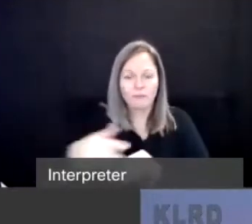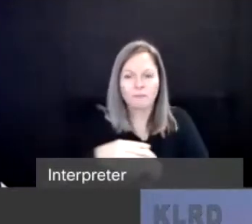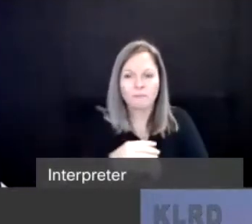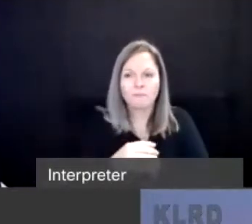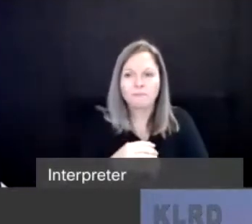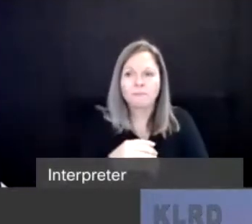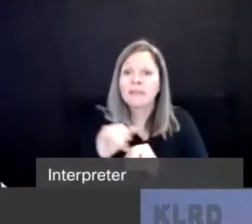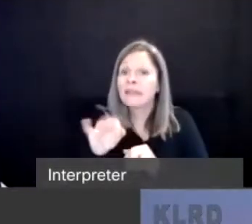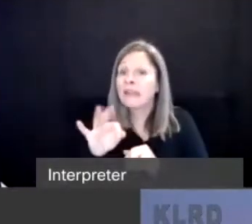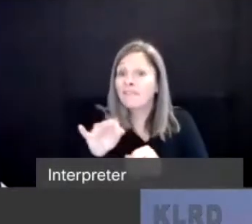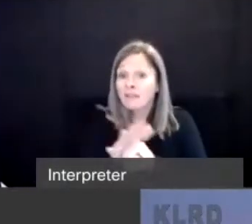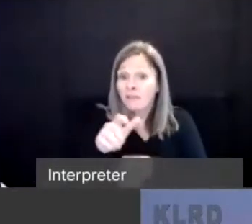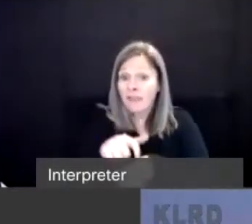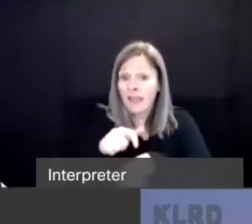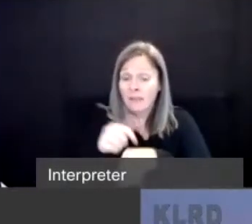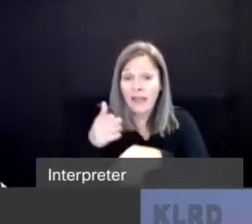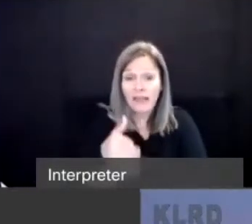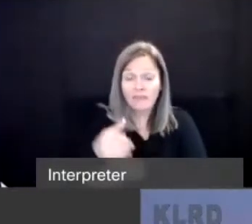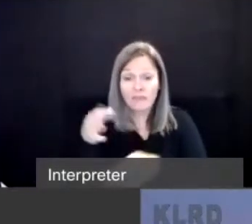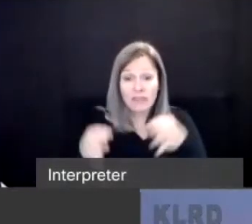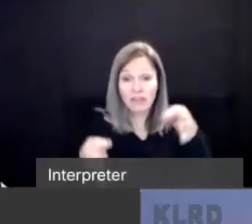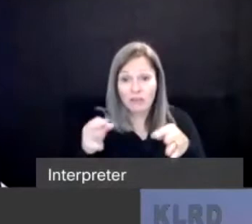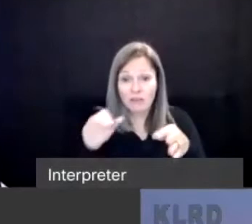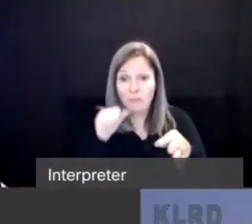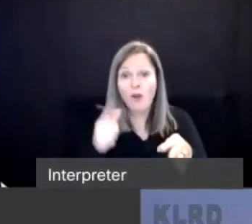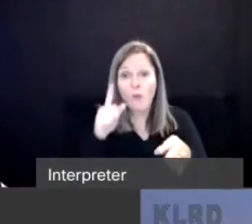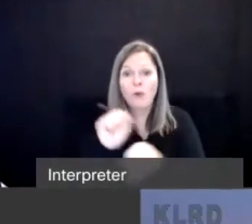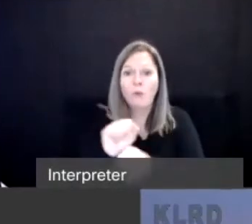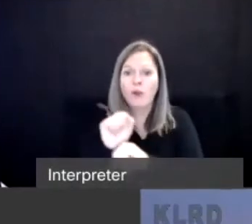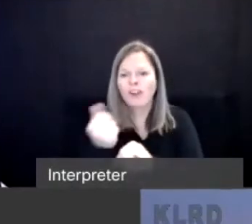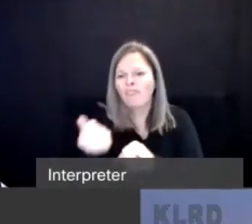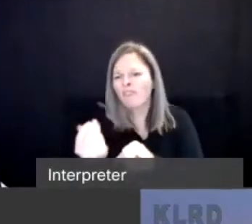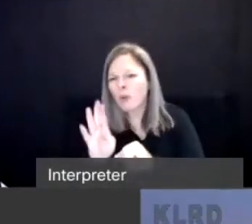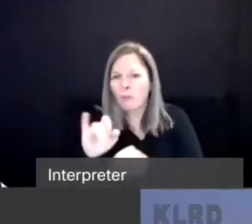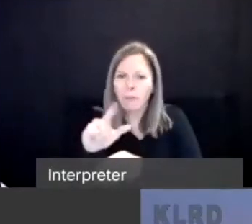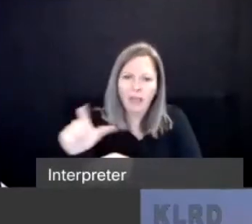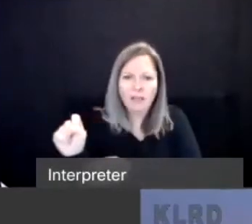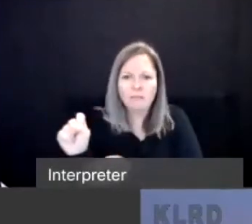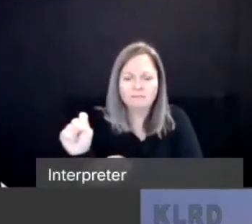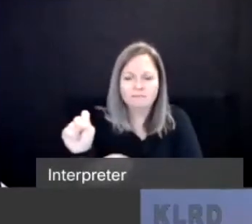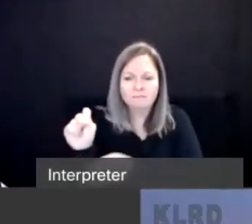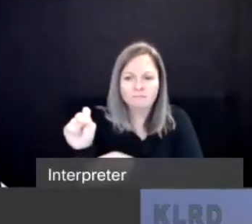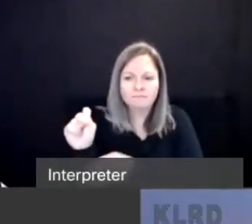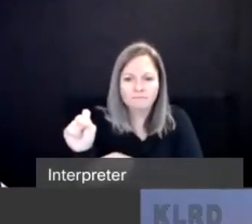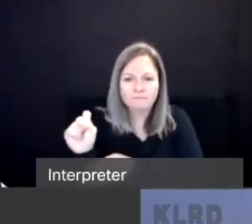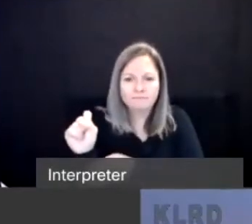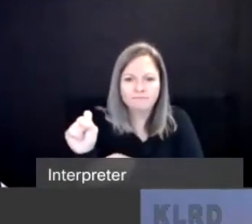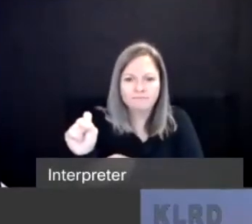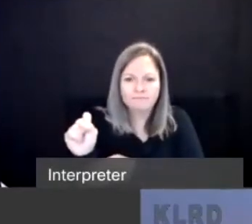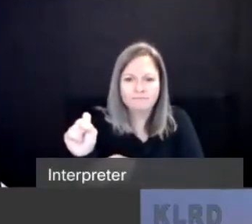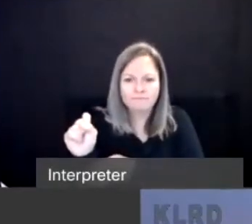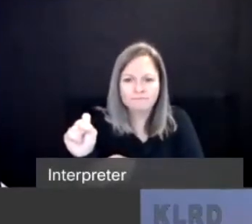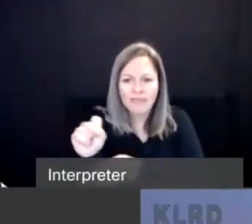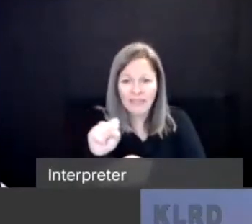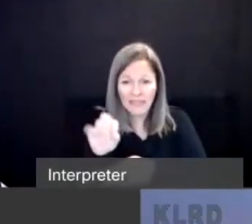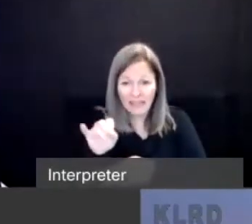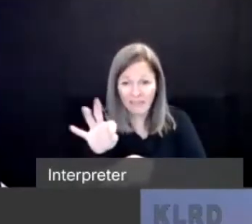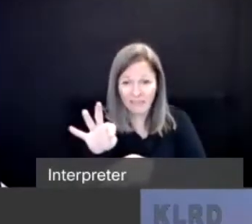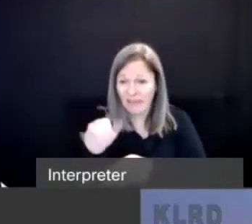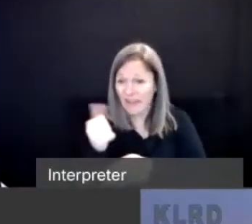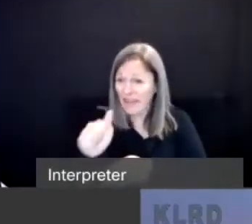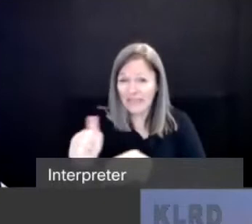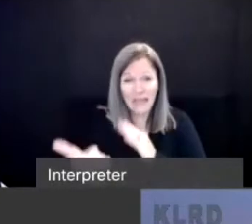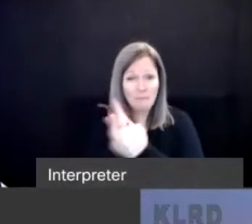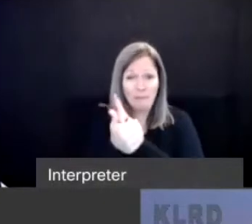have time after the hearing, we will work a few bills. I do want us to, so if you have any amendments, please